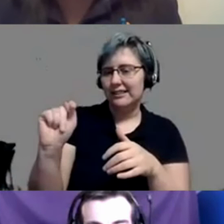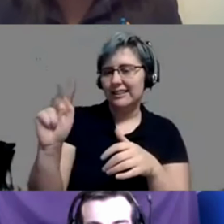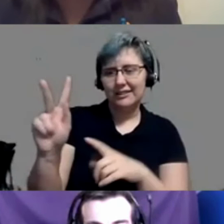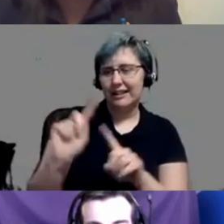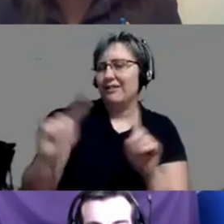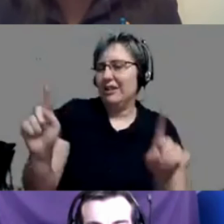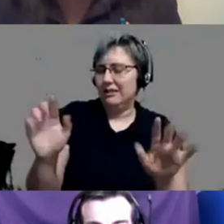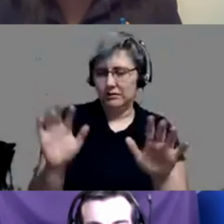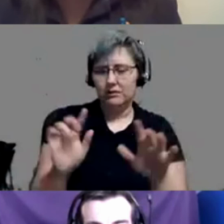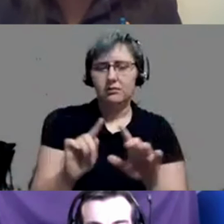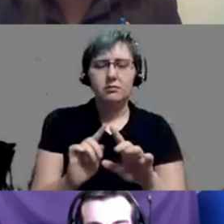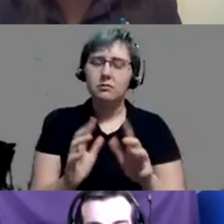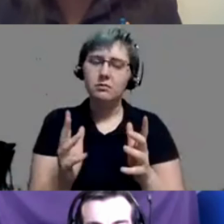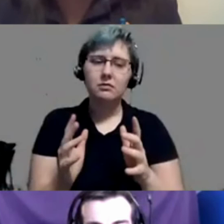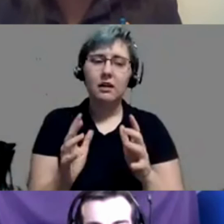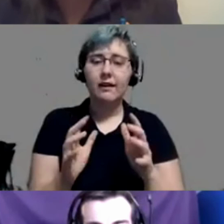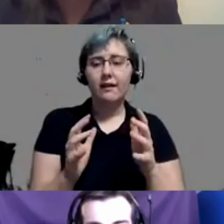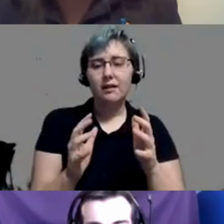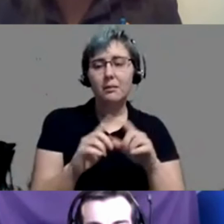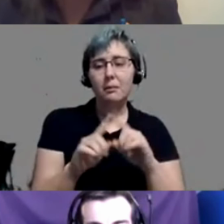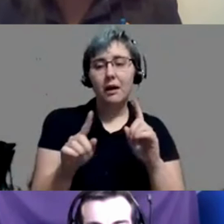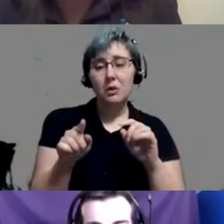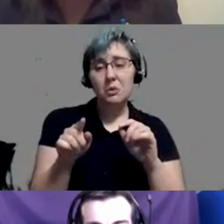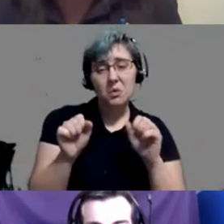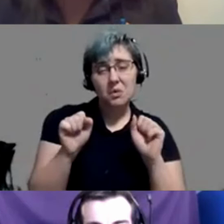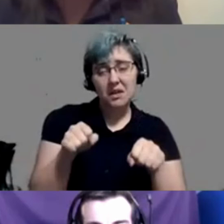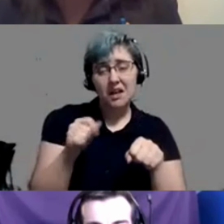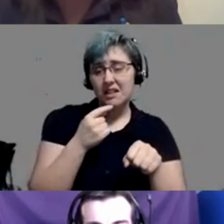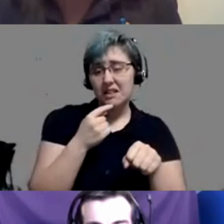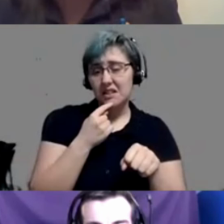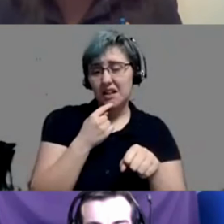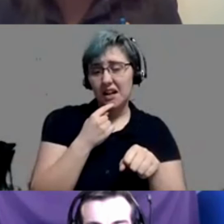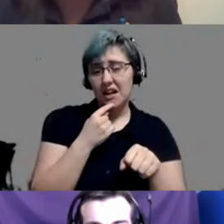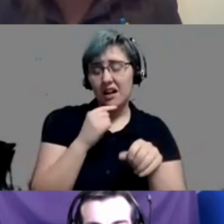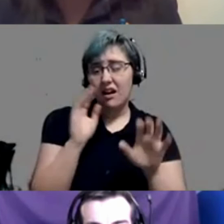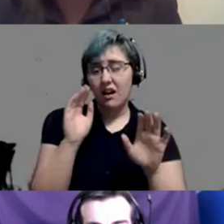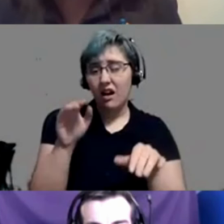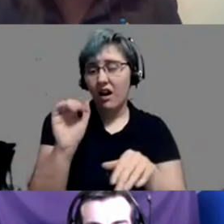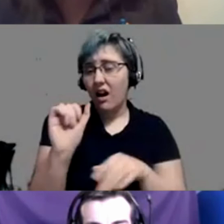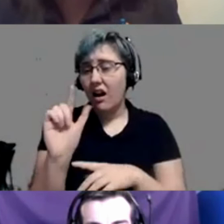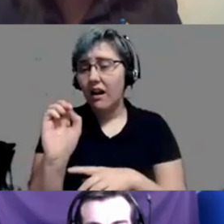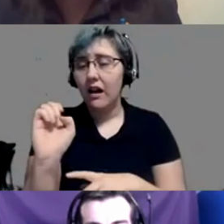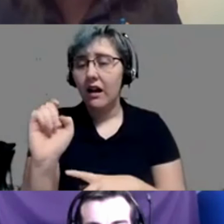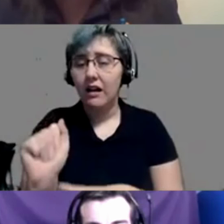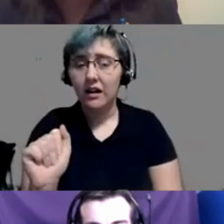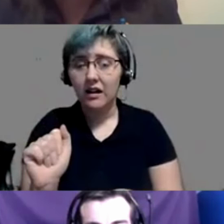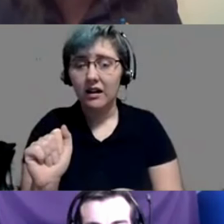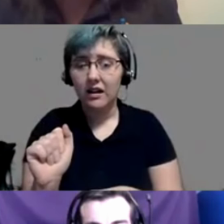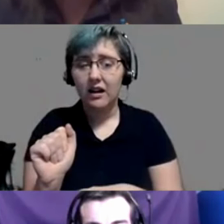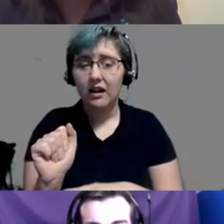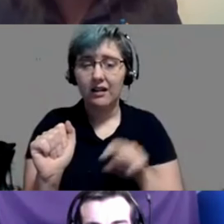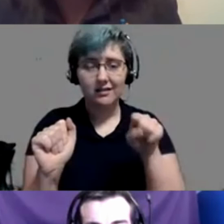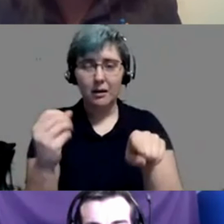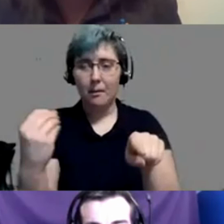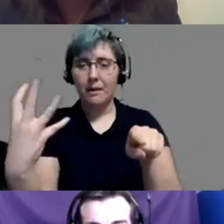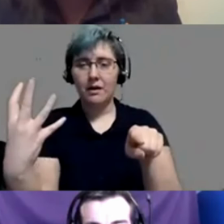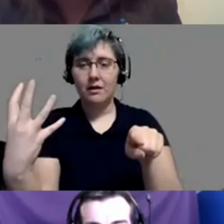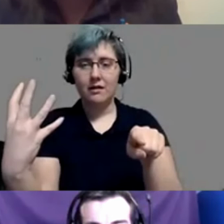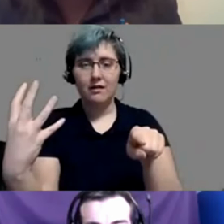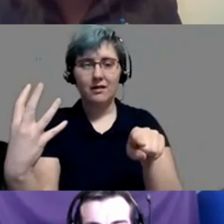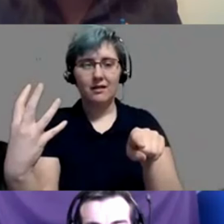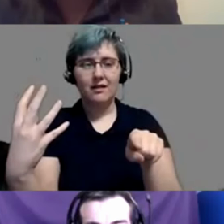you can say Alexa and it comes on. It can even play my music